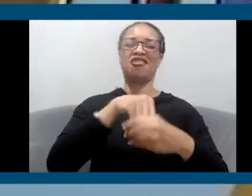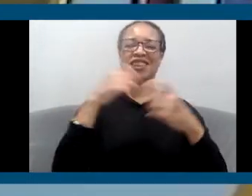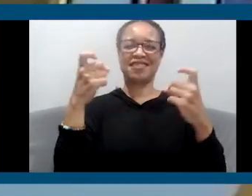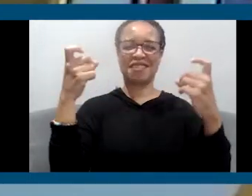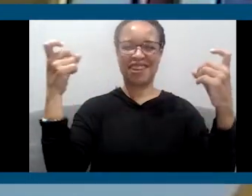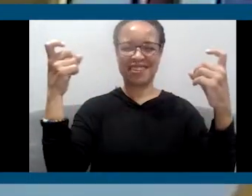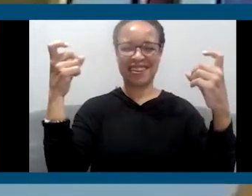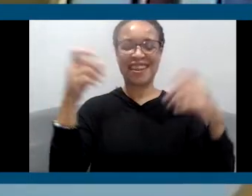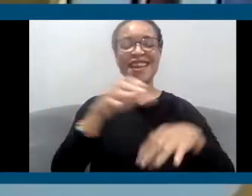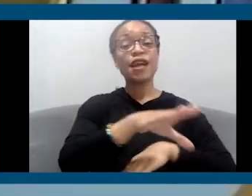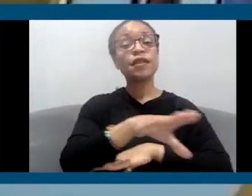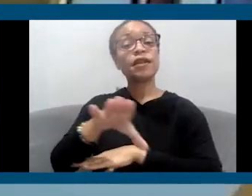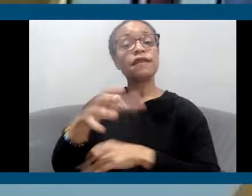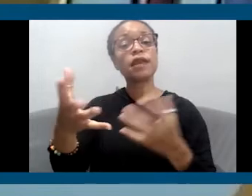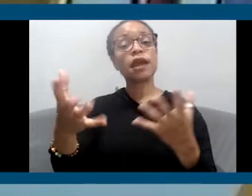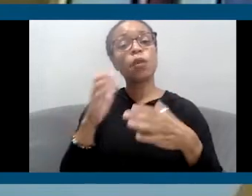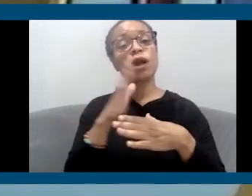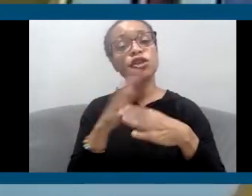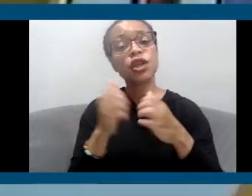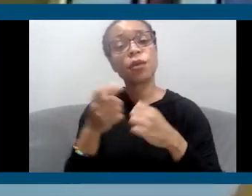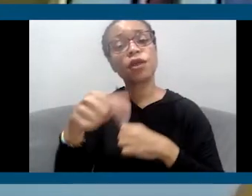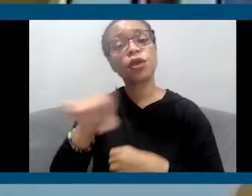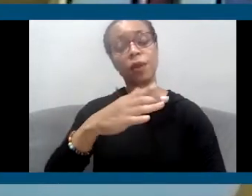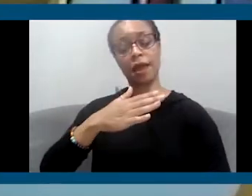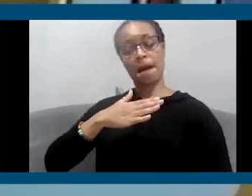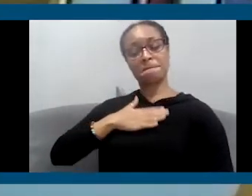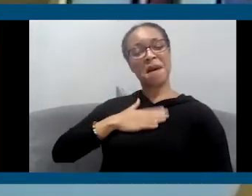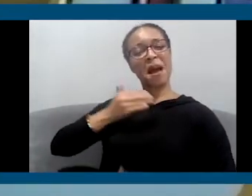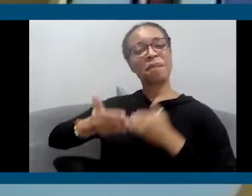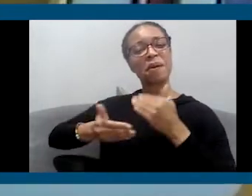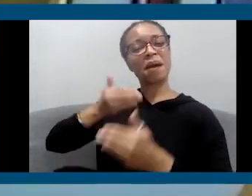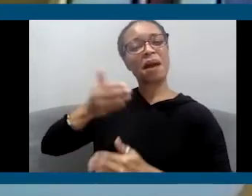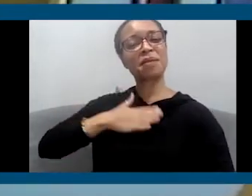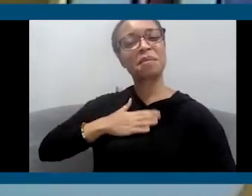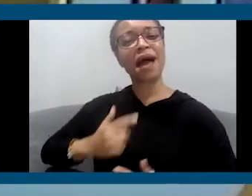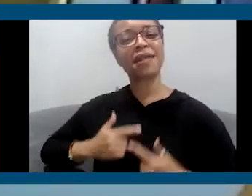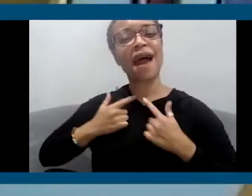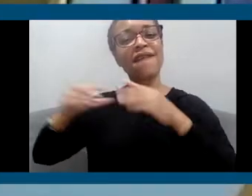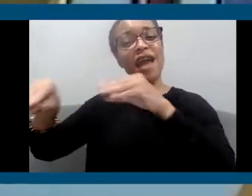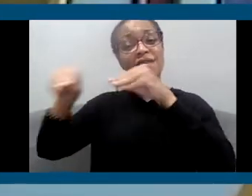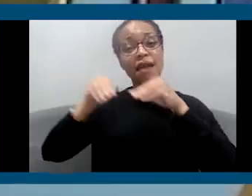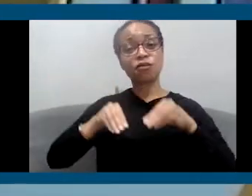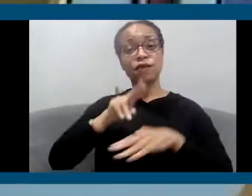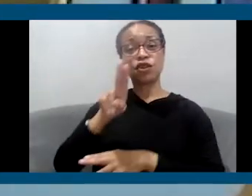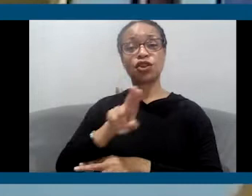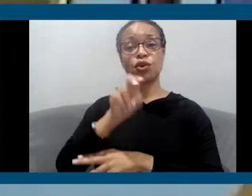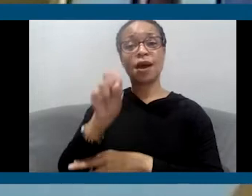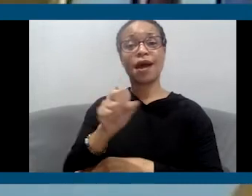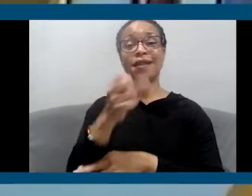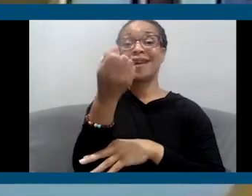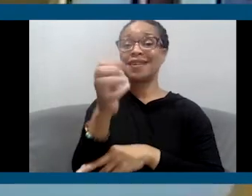evening, I wanted to share with you a bit about my own journey after I moved to the United States in